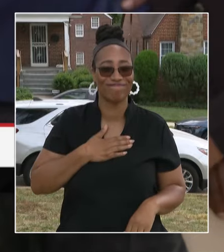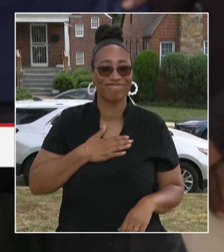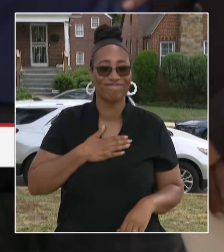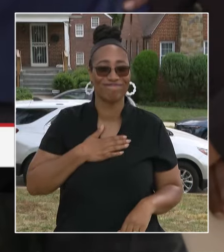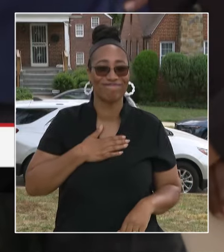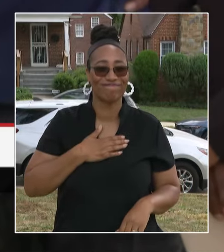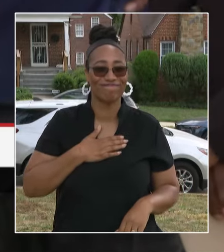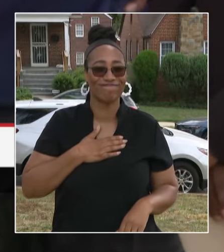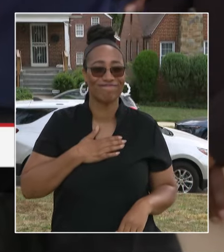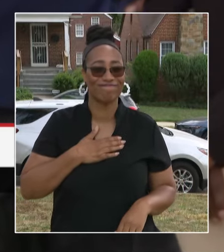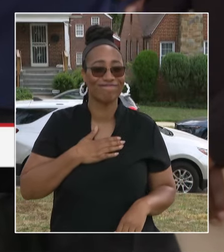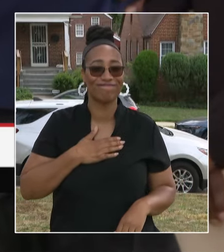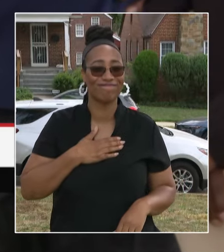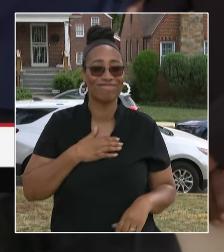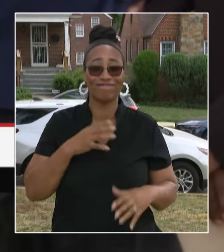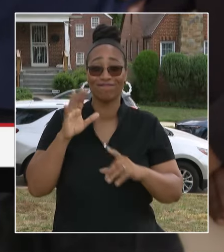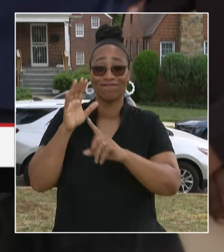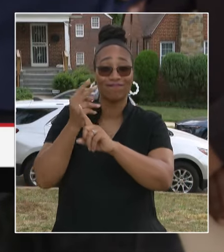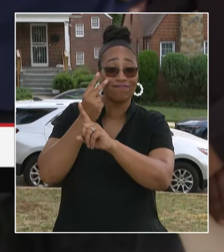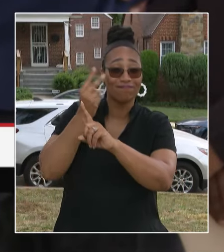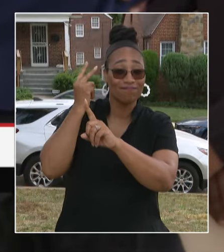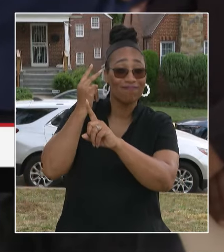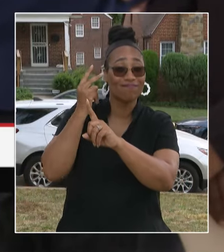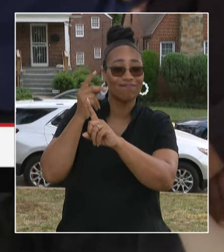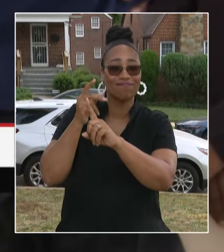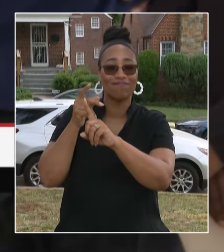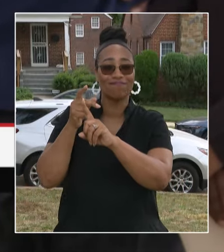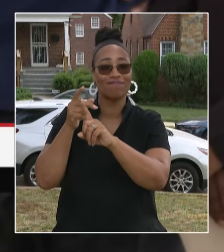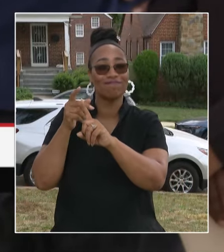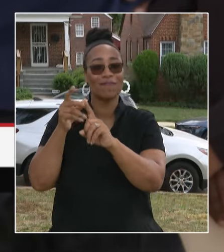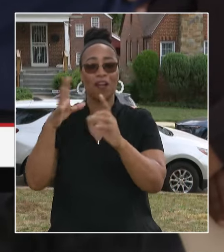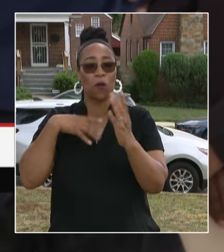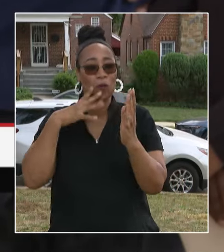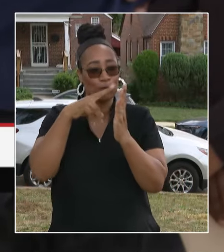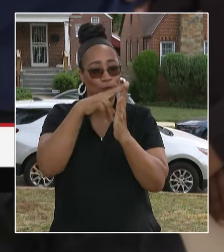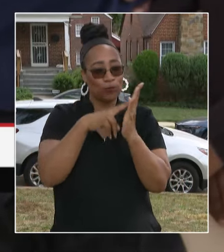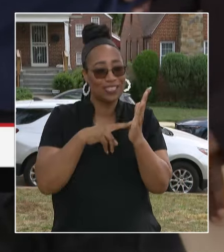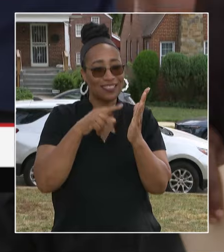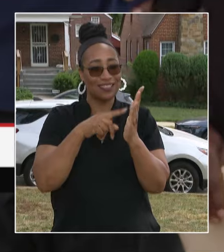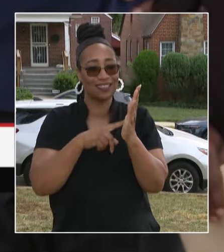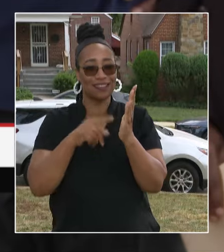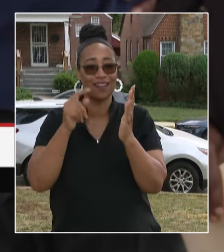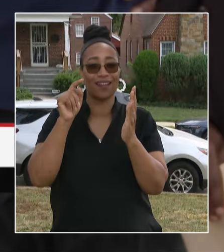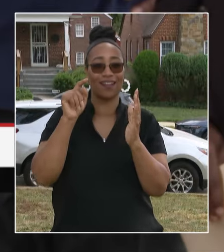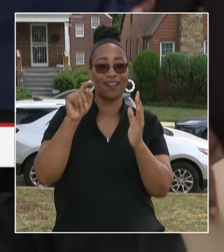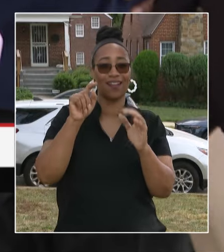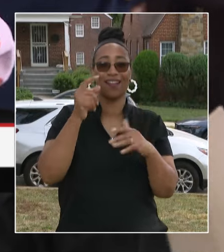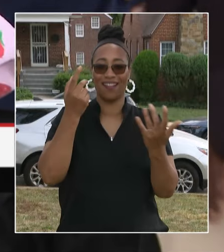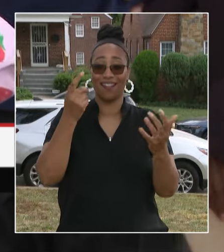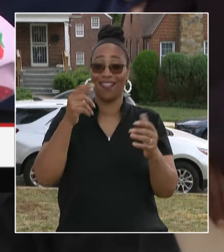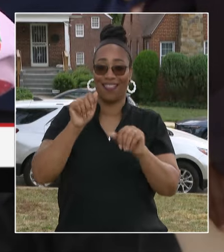memory, I'm going to be reading The Hill We Climb by Amanda Gorman.